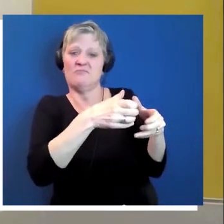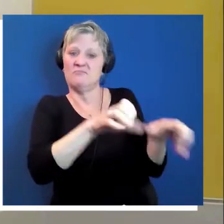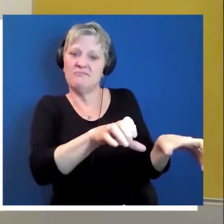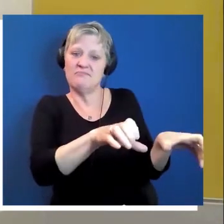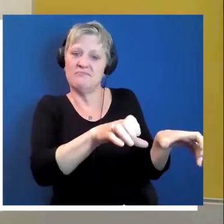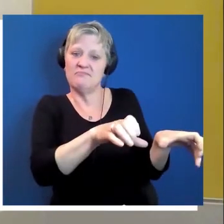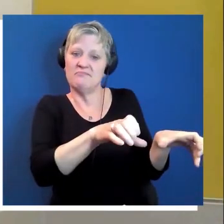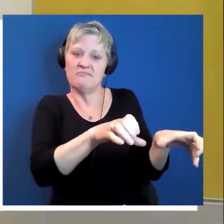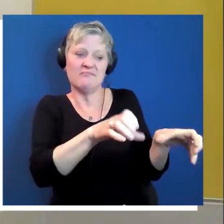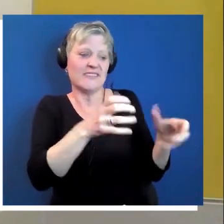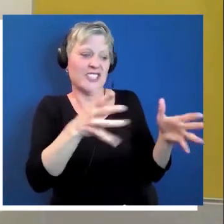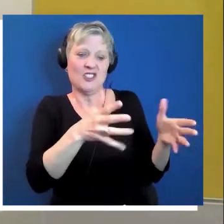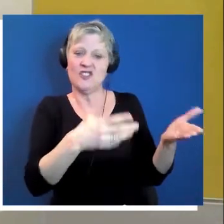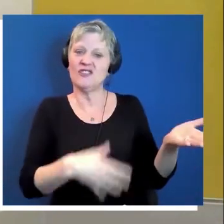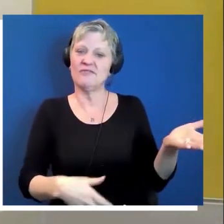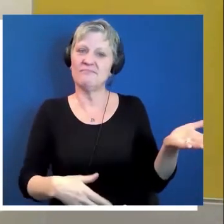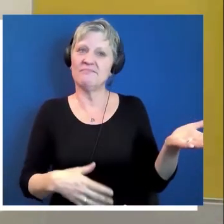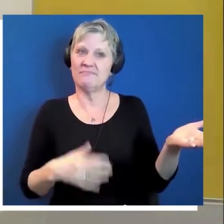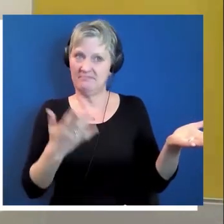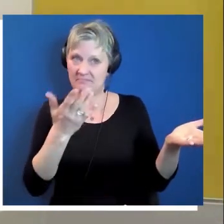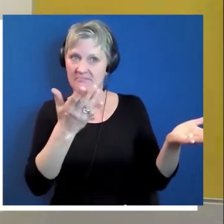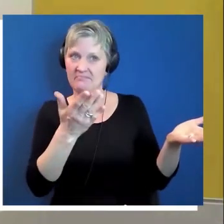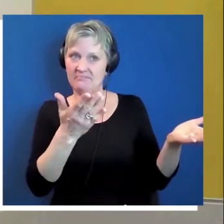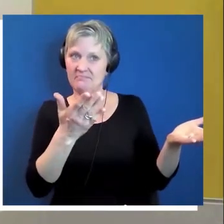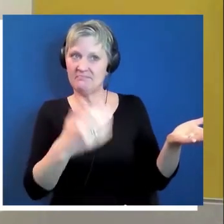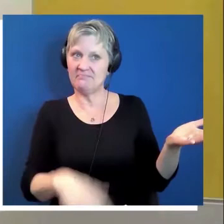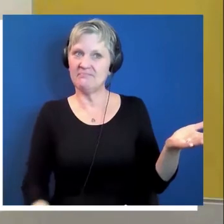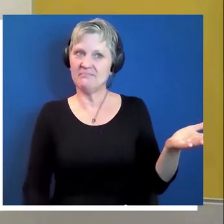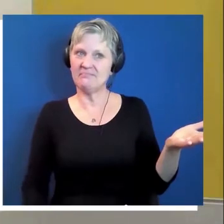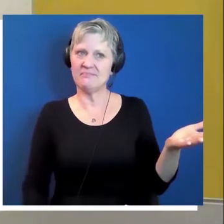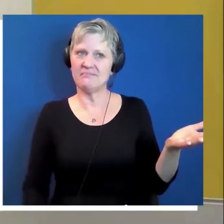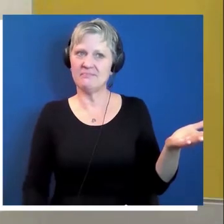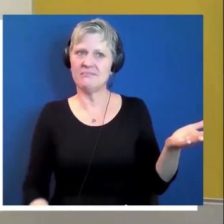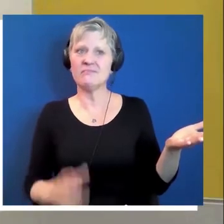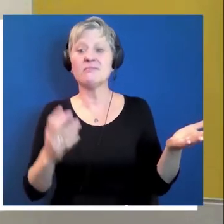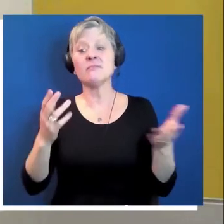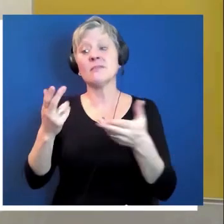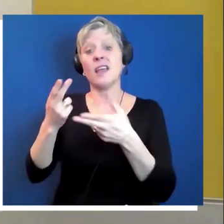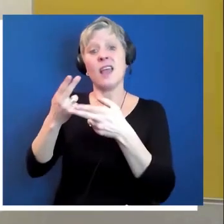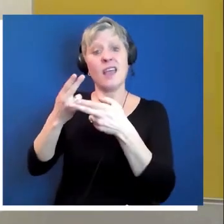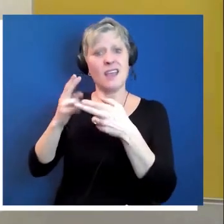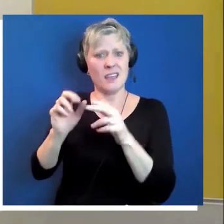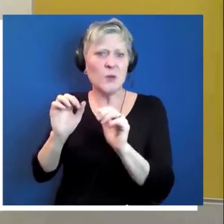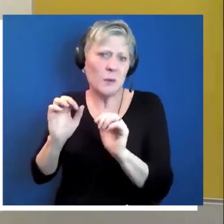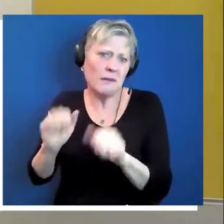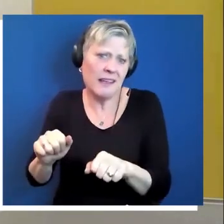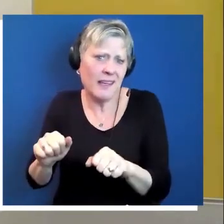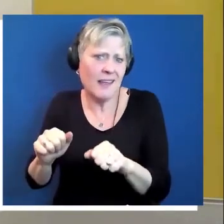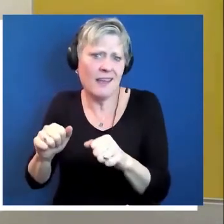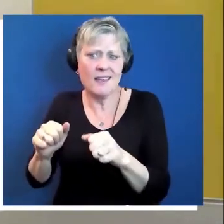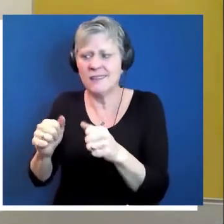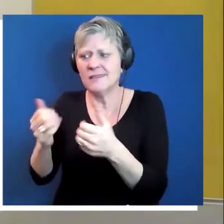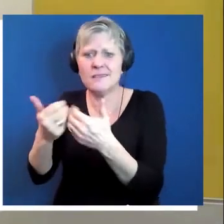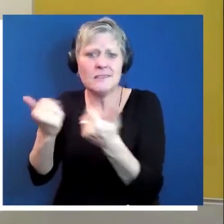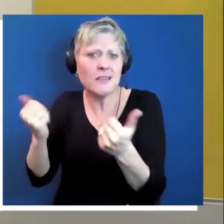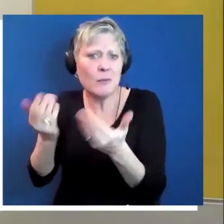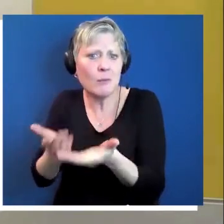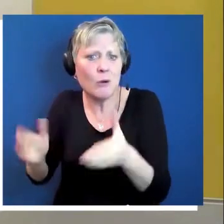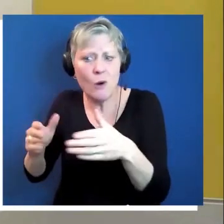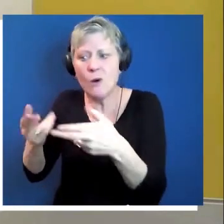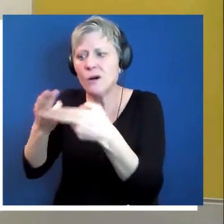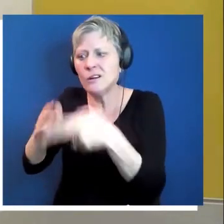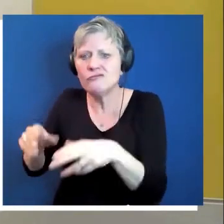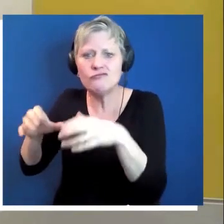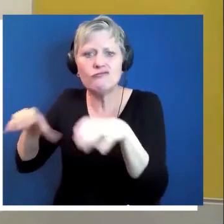going to crack them right in, just like so. Now you can beat these ahead if you want, but I prefer to do it this way. Okay, and then